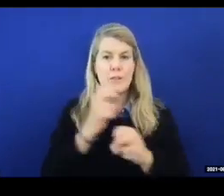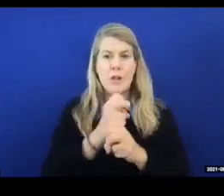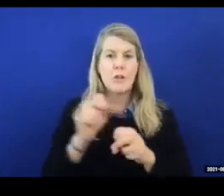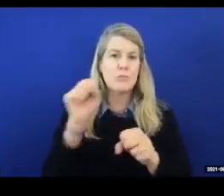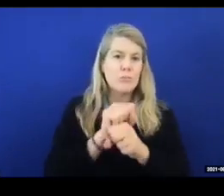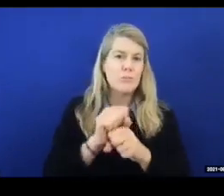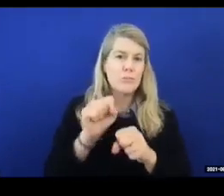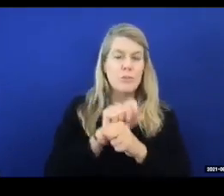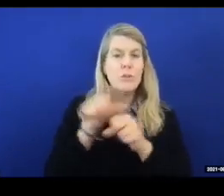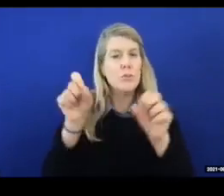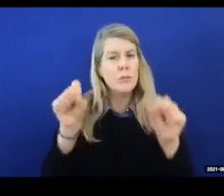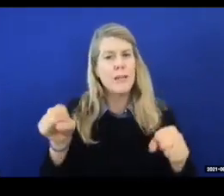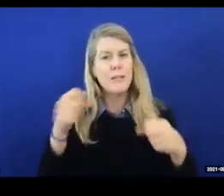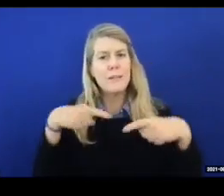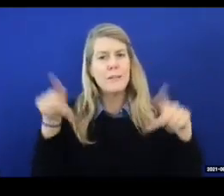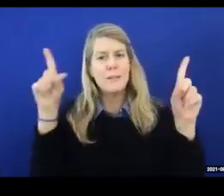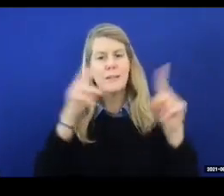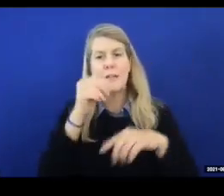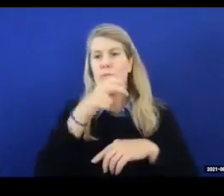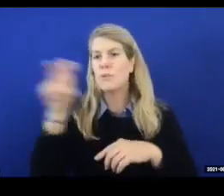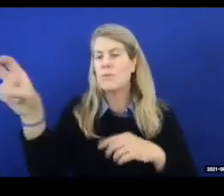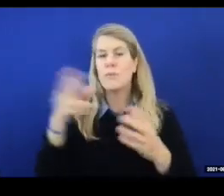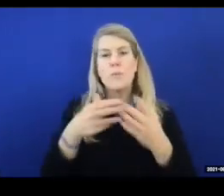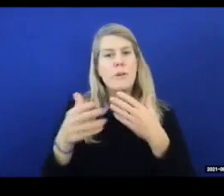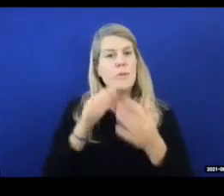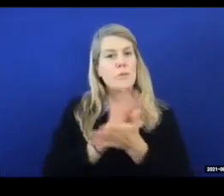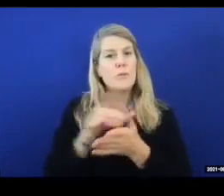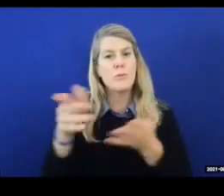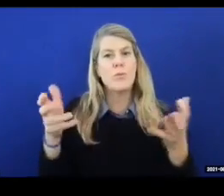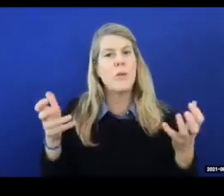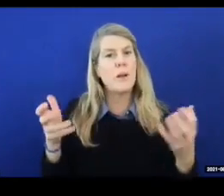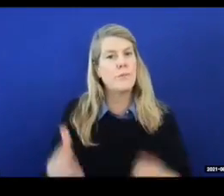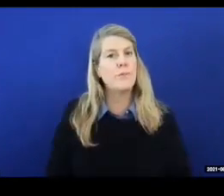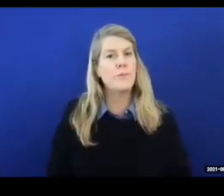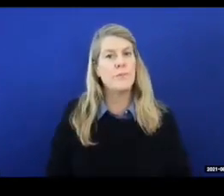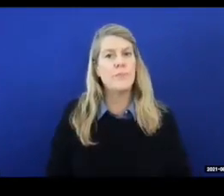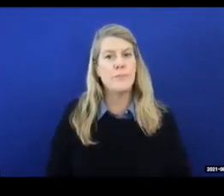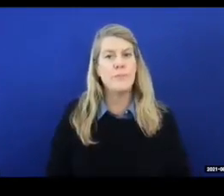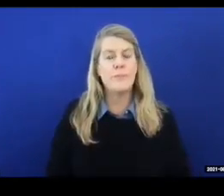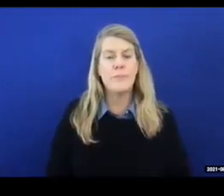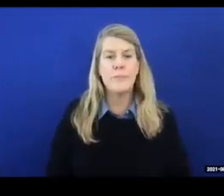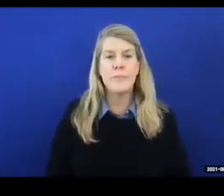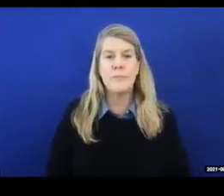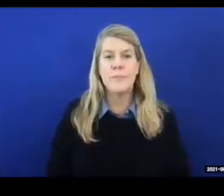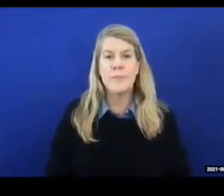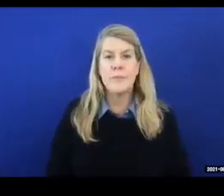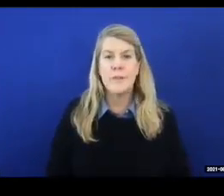guarantee that you could succeed and you could transfer to the school you want.